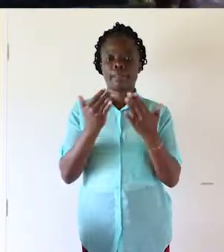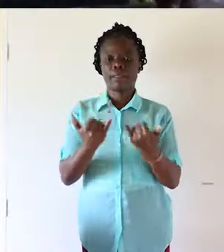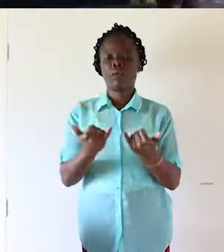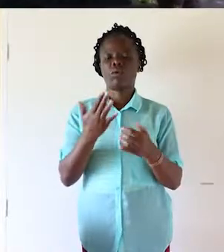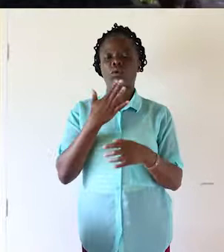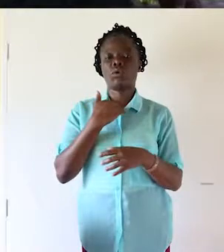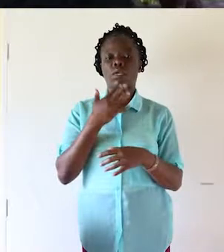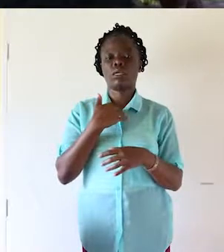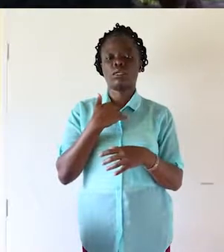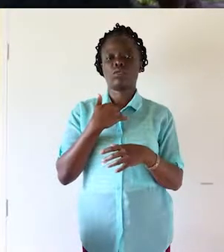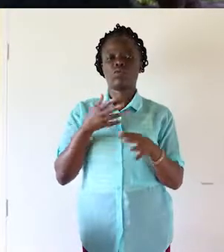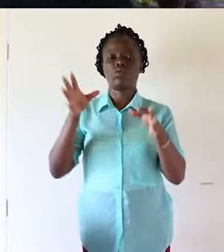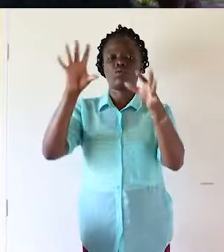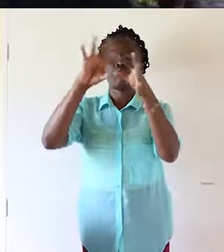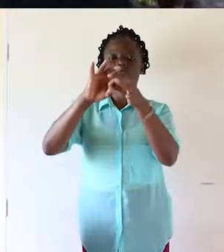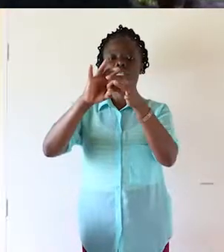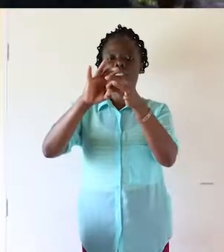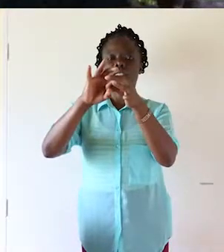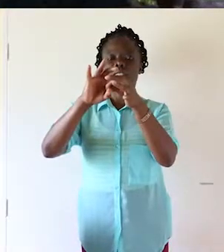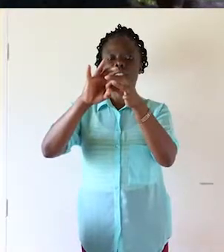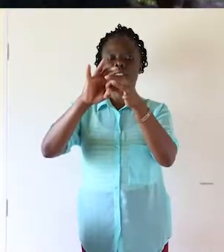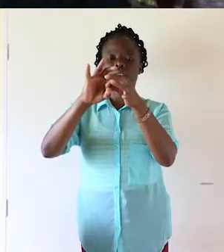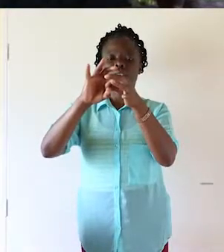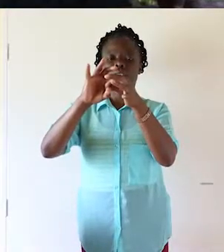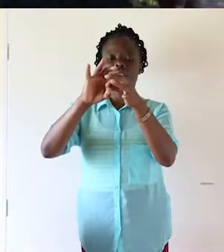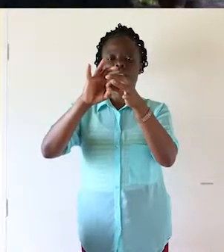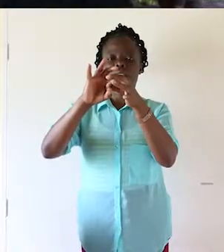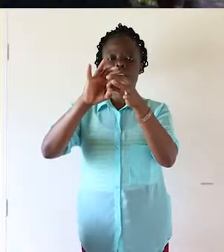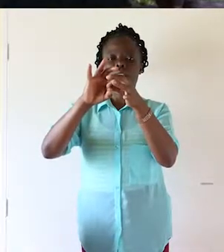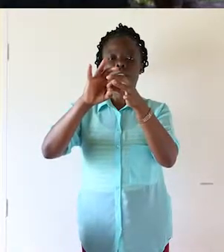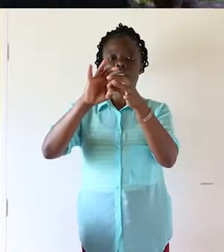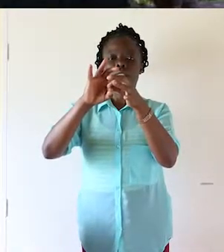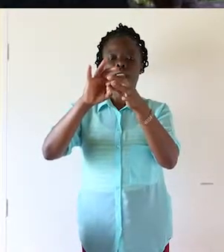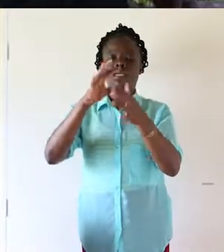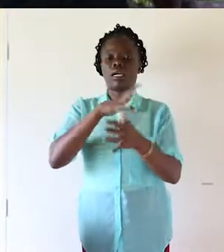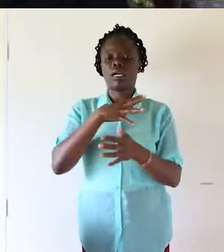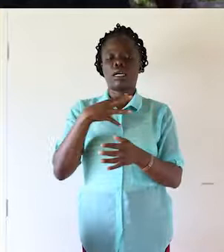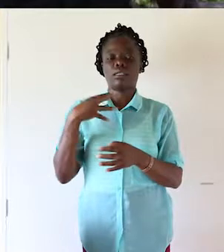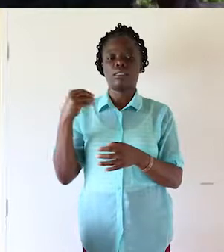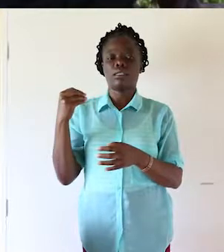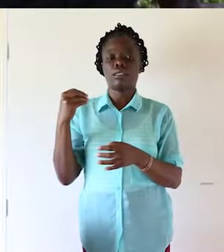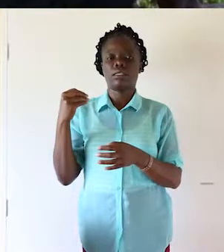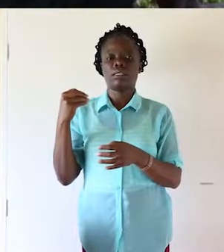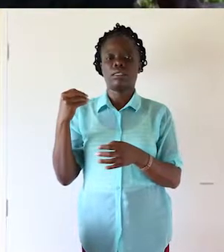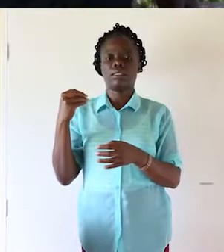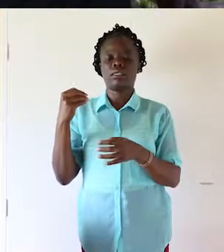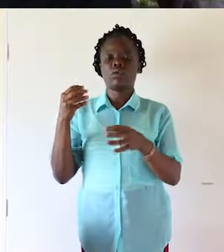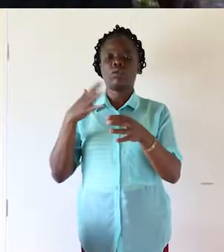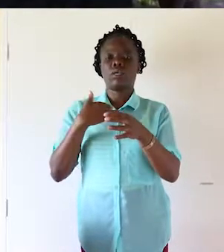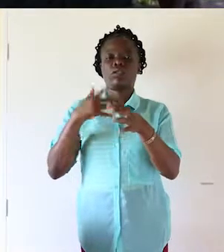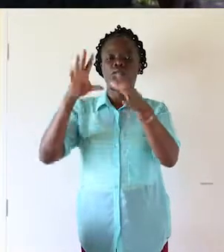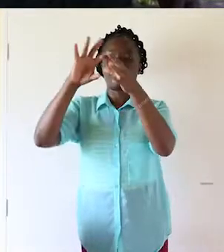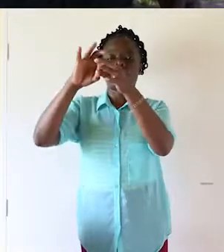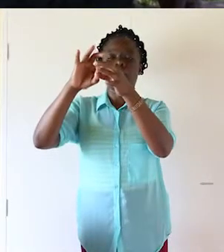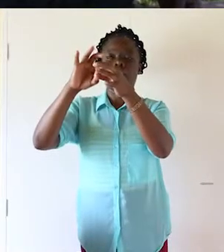Now we want to fix the enders now, and this one is the ender we want to